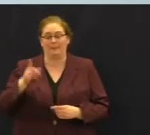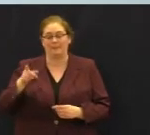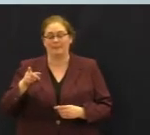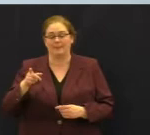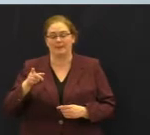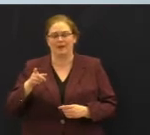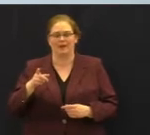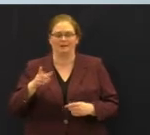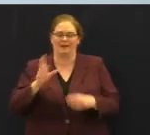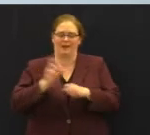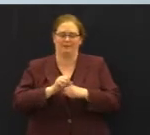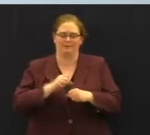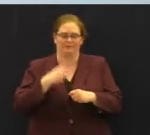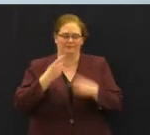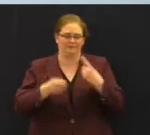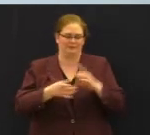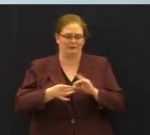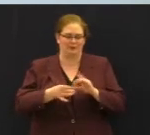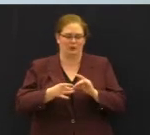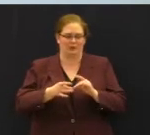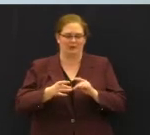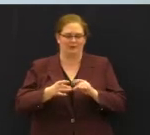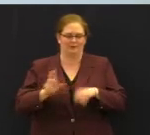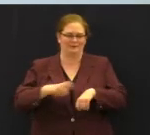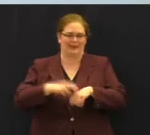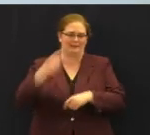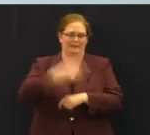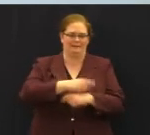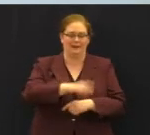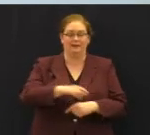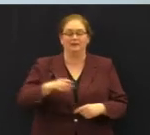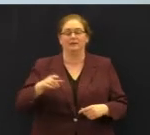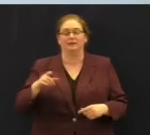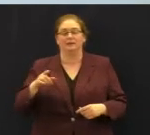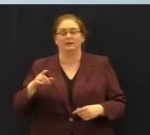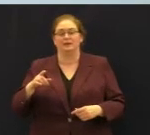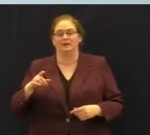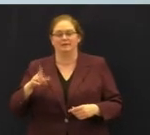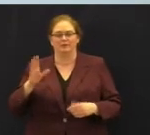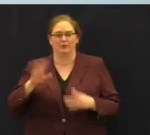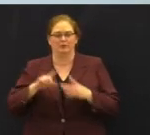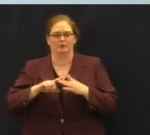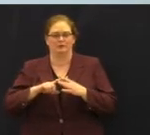to the habit of telling this story on St. Paddy's Day, even though it starts